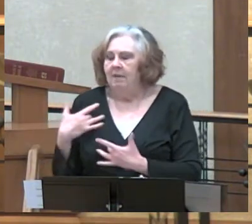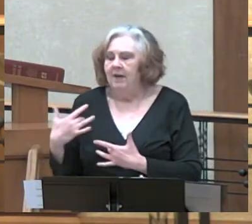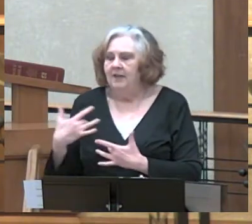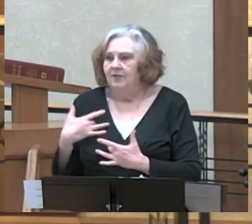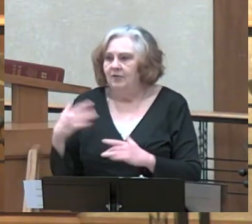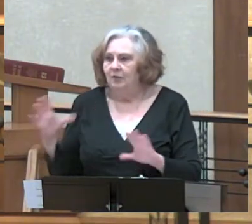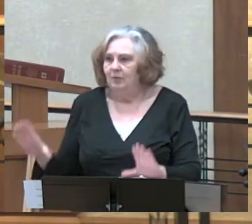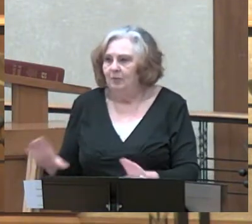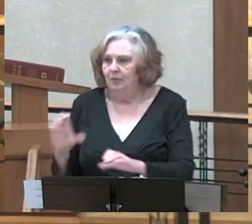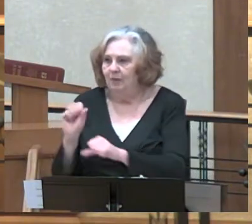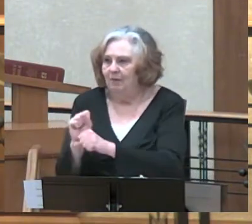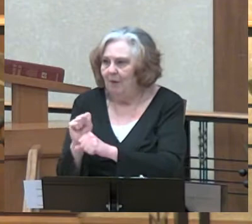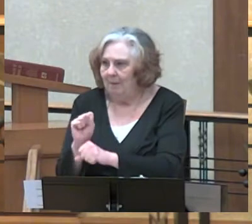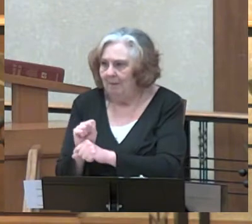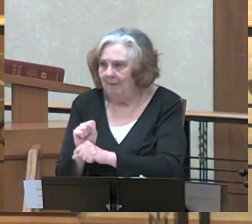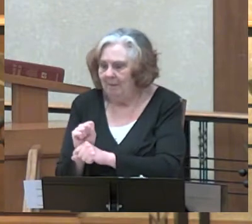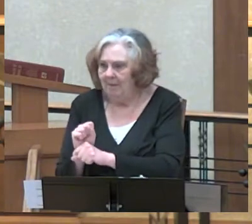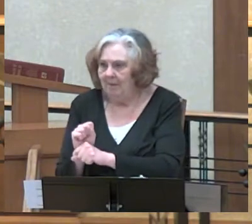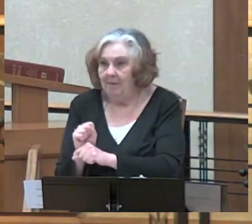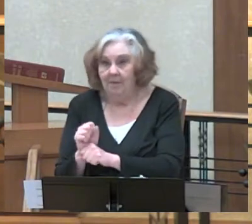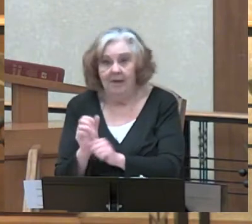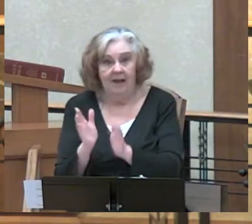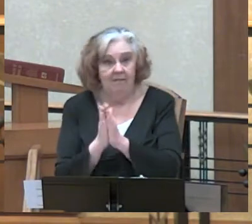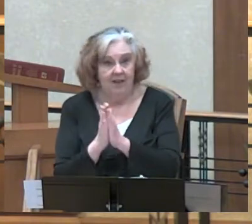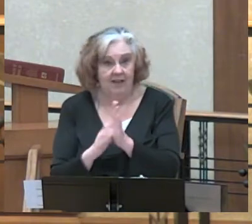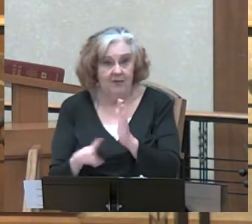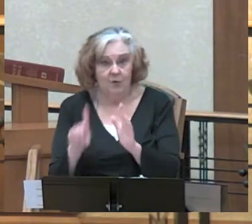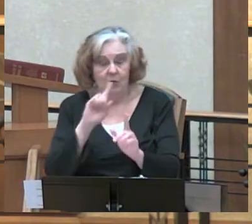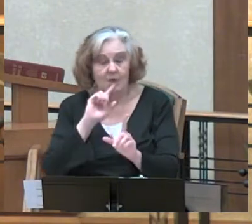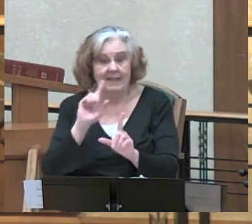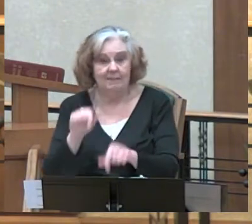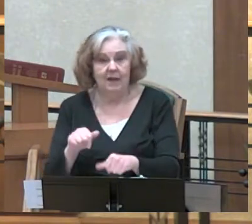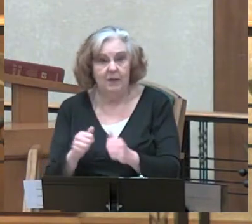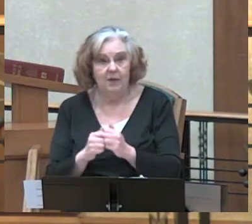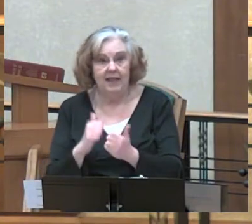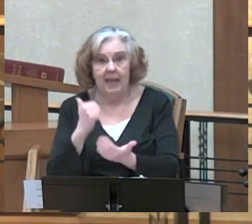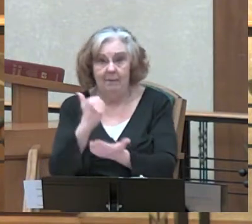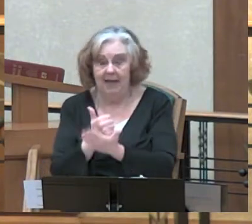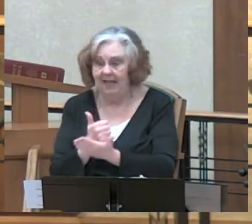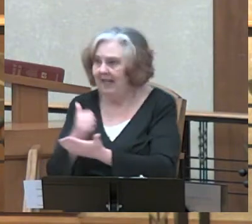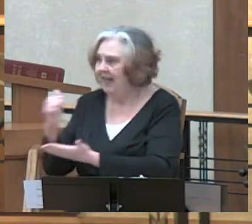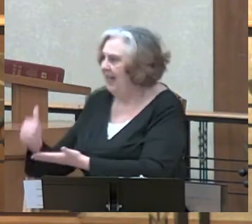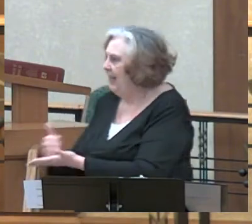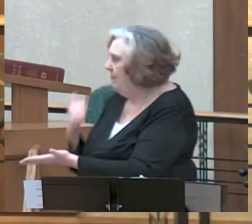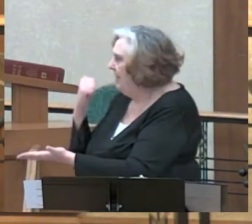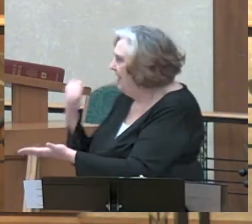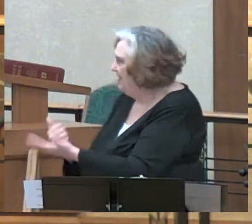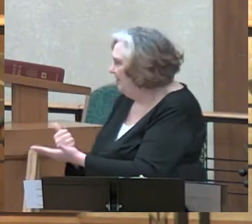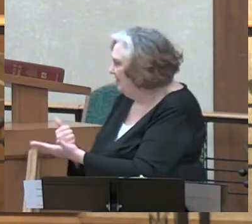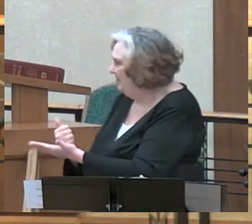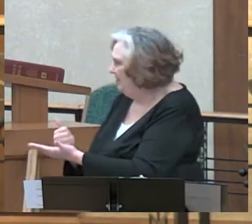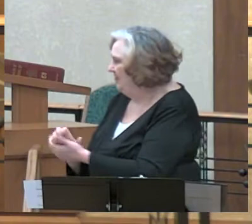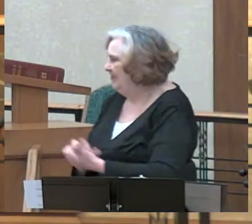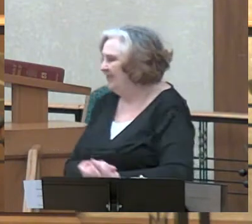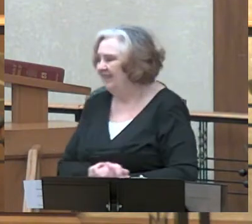them. And I invite the assembly to respond with amen. Amen.